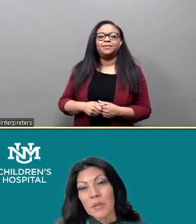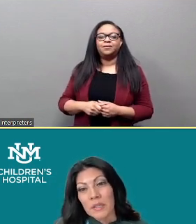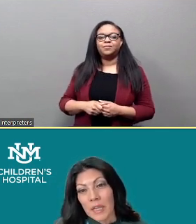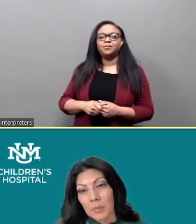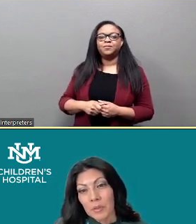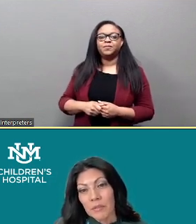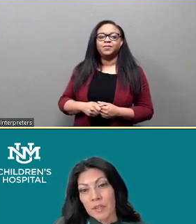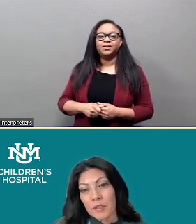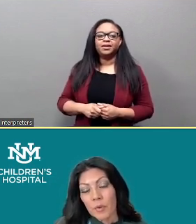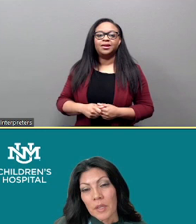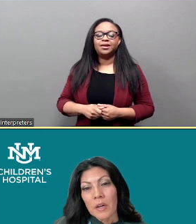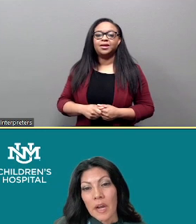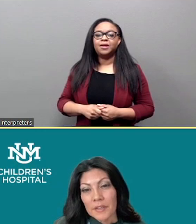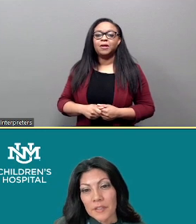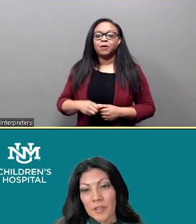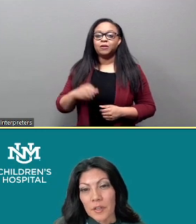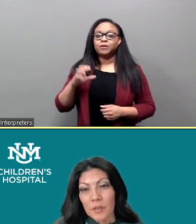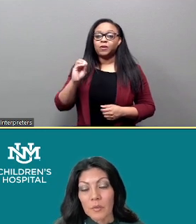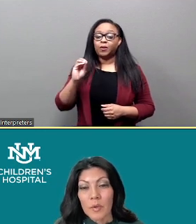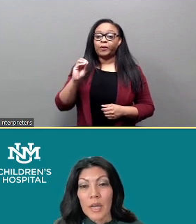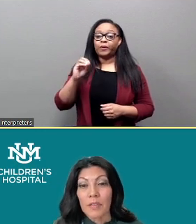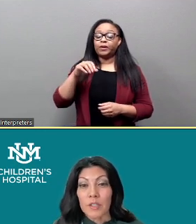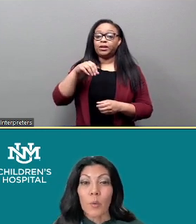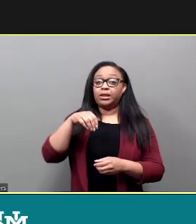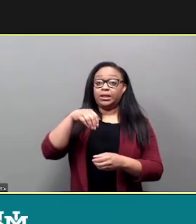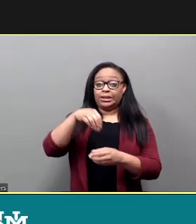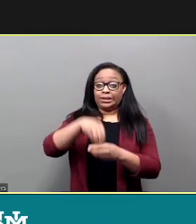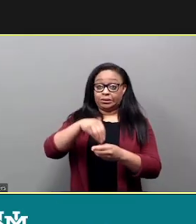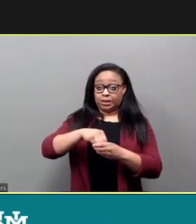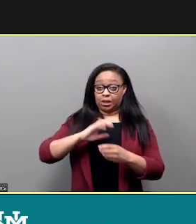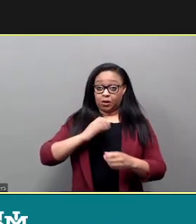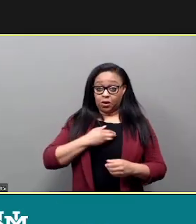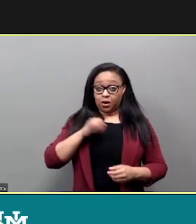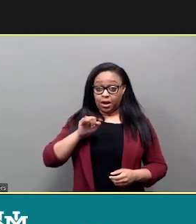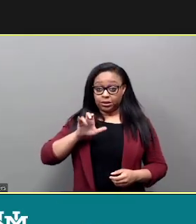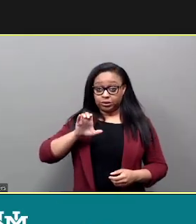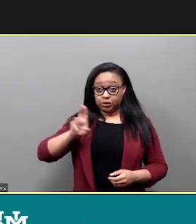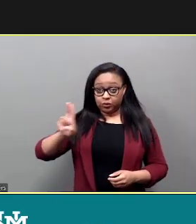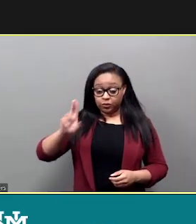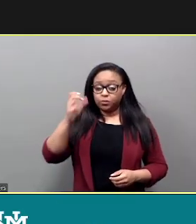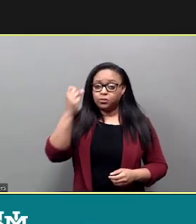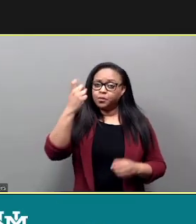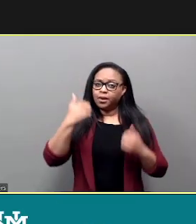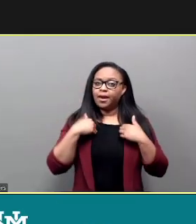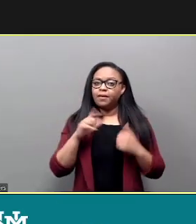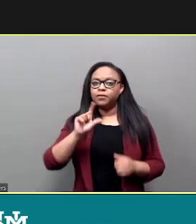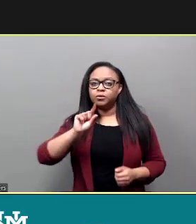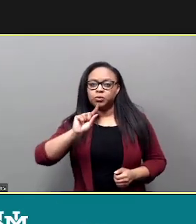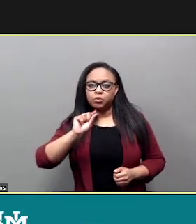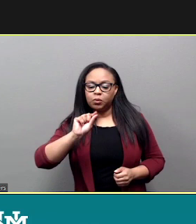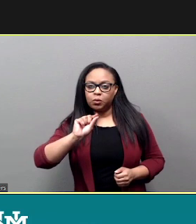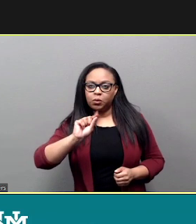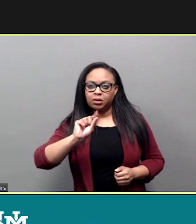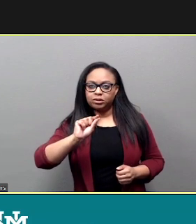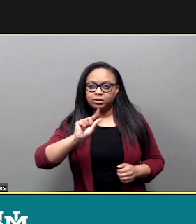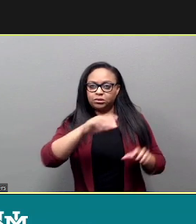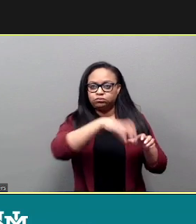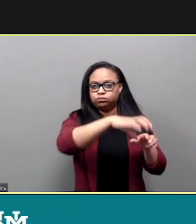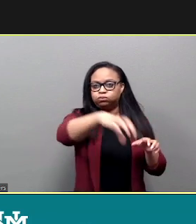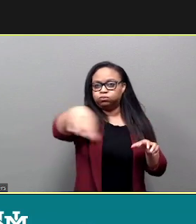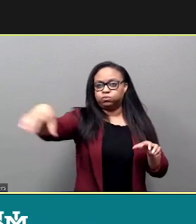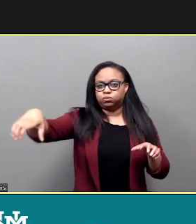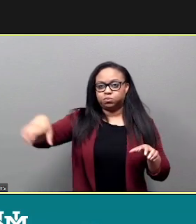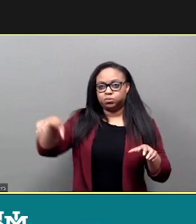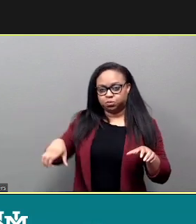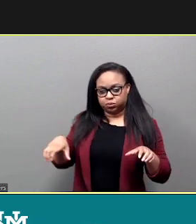give you an example of this, within our ICU, we have a 20-bed unit. Generally, at any given time, we have